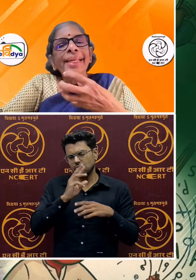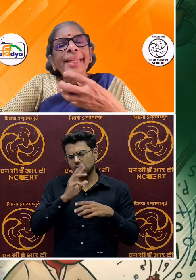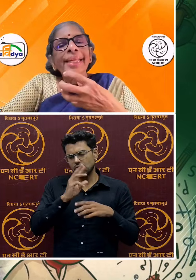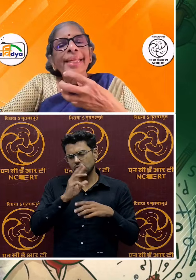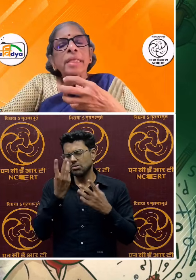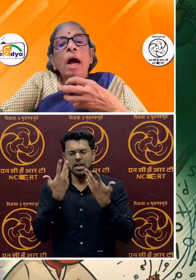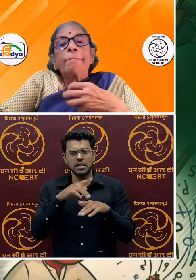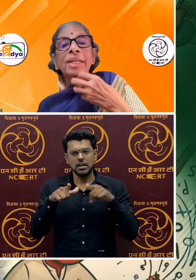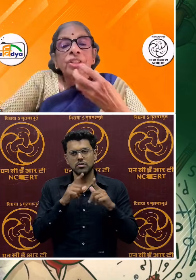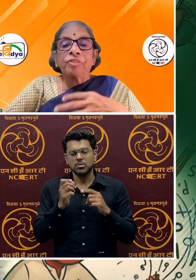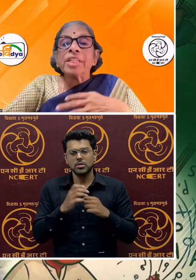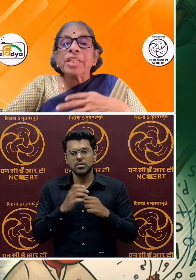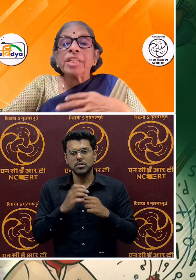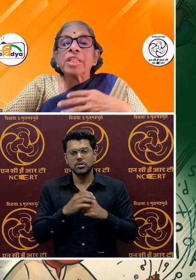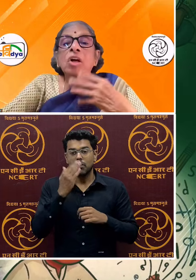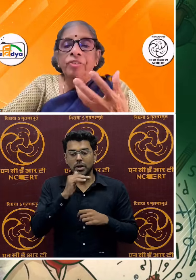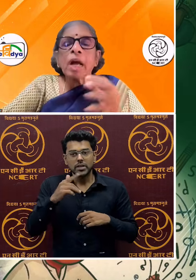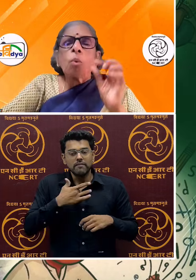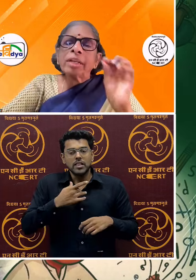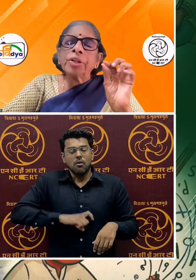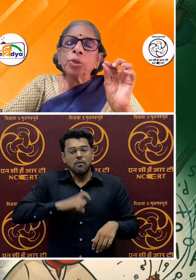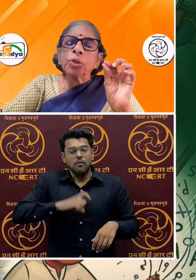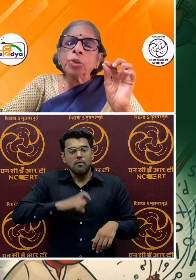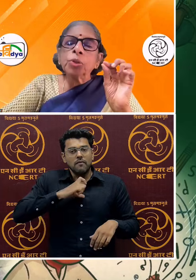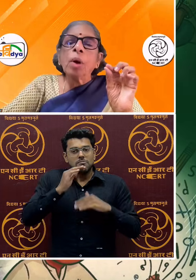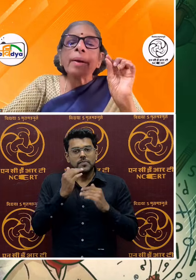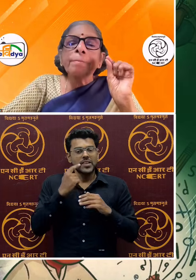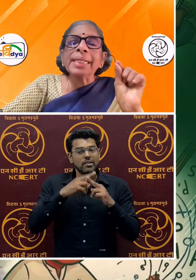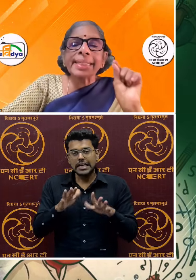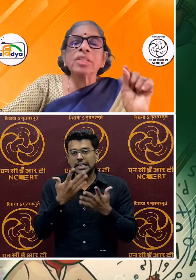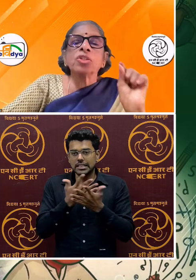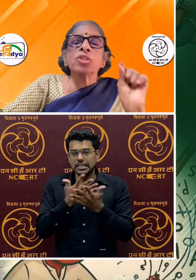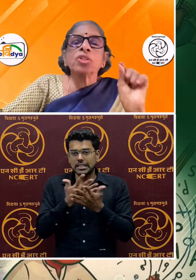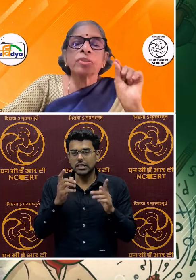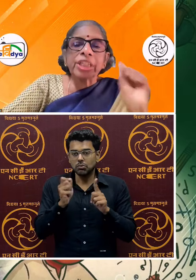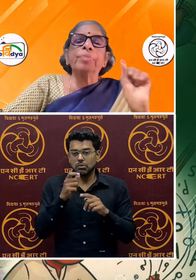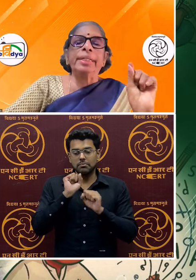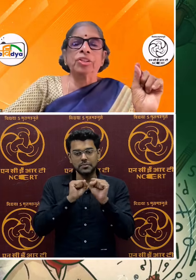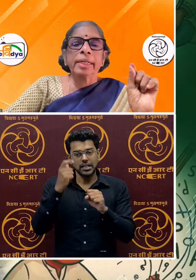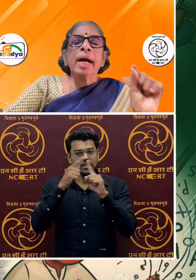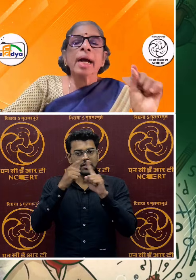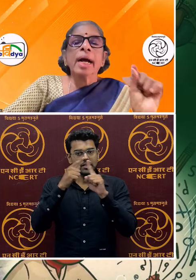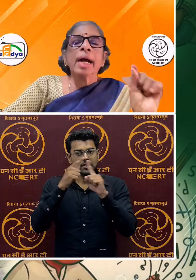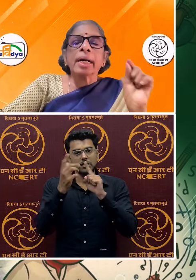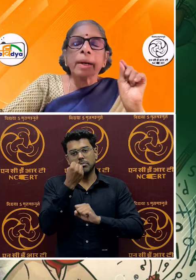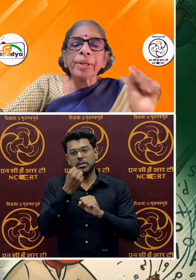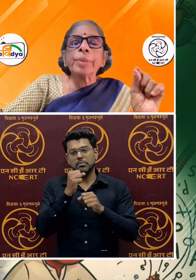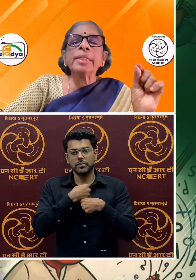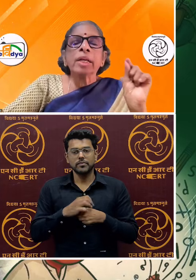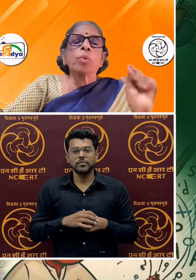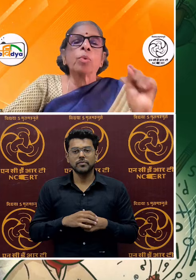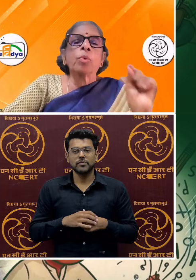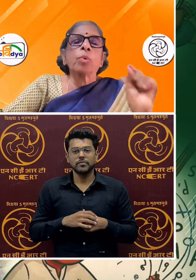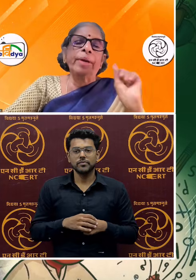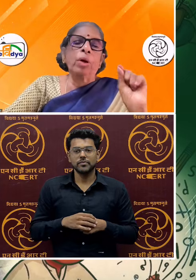So the child gets mastery, feels confident. Whatever you do, build a sense of achievement in the child. Right.